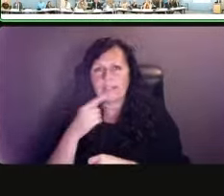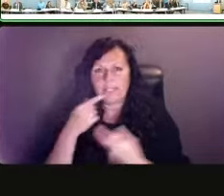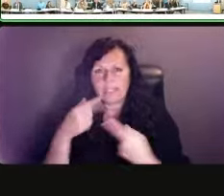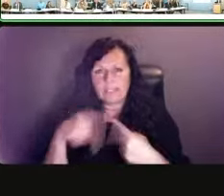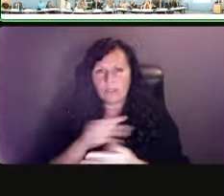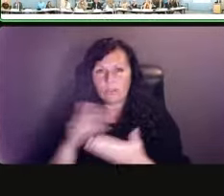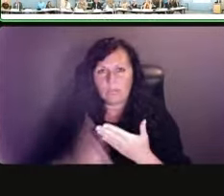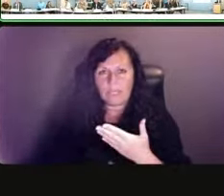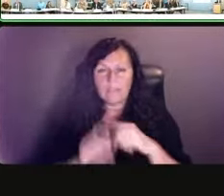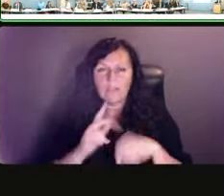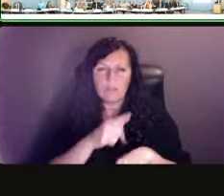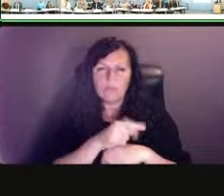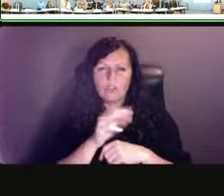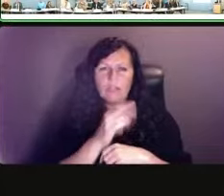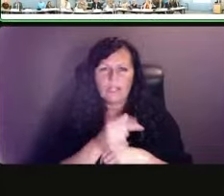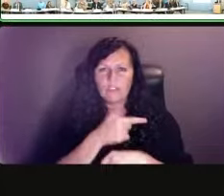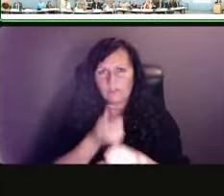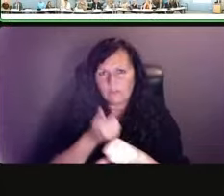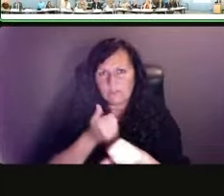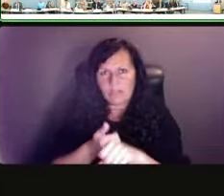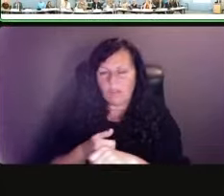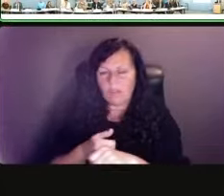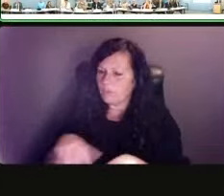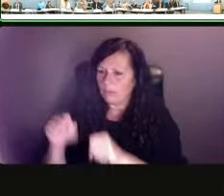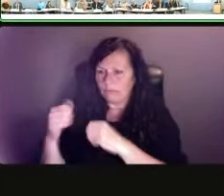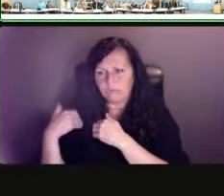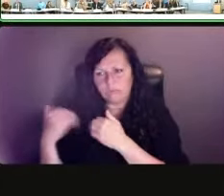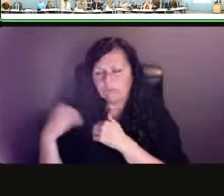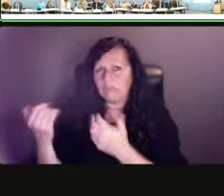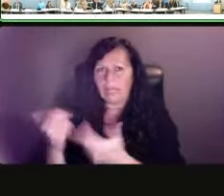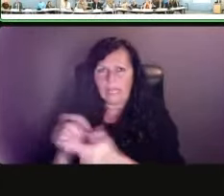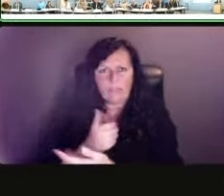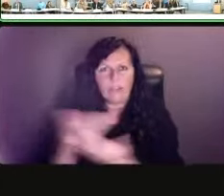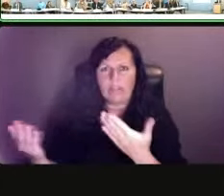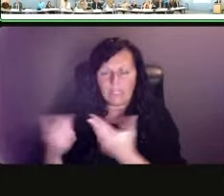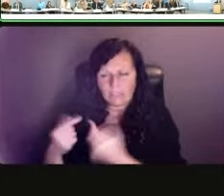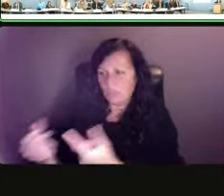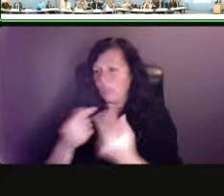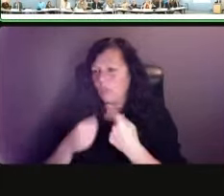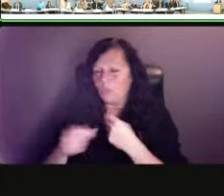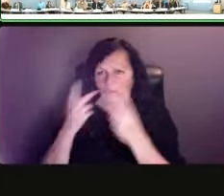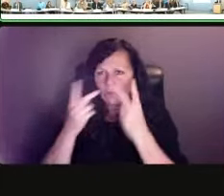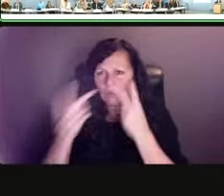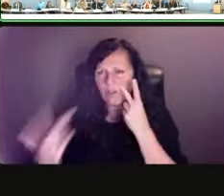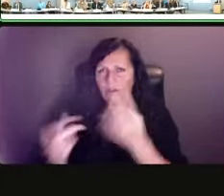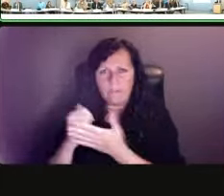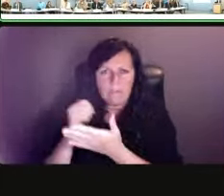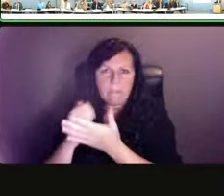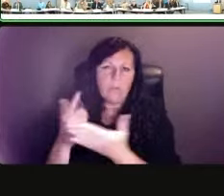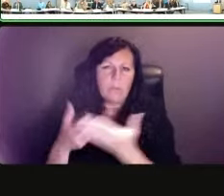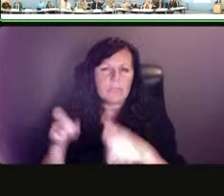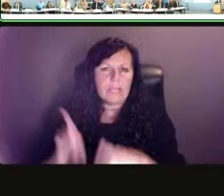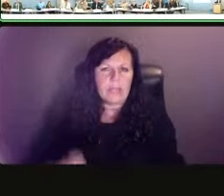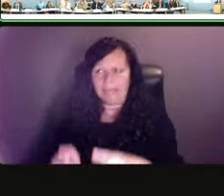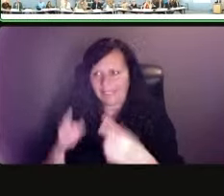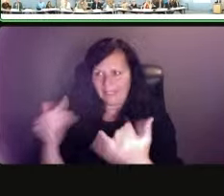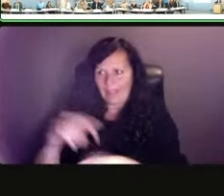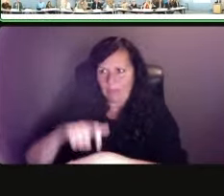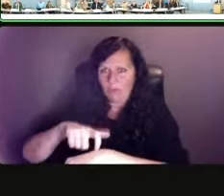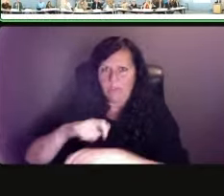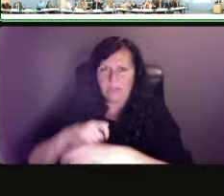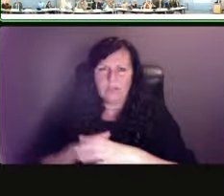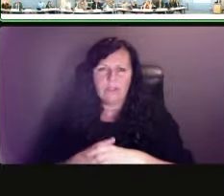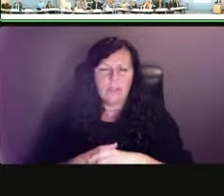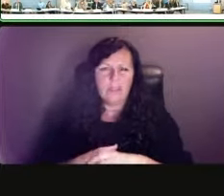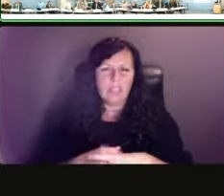was key for, interfacing, going out and seeing what was happening in real time. So, none of this is good news.